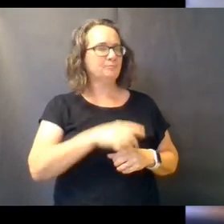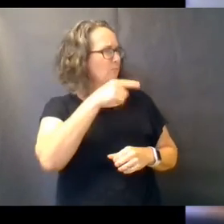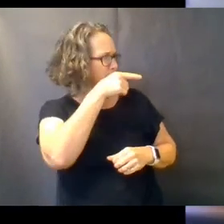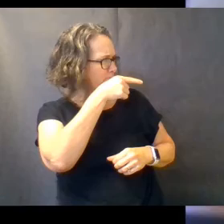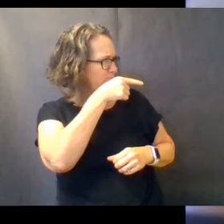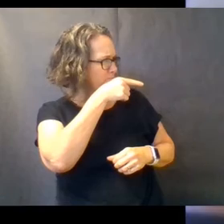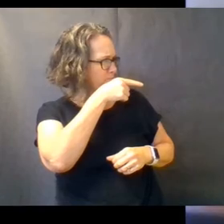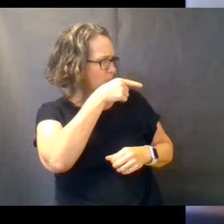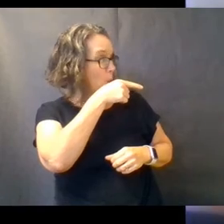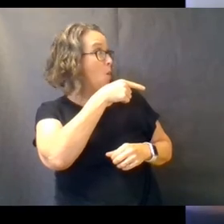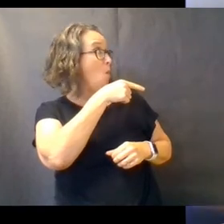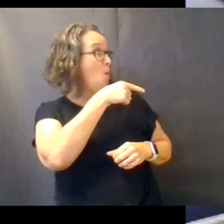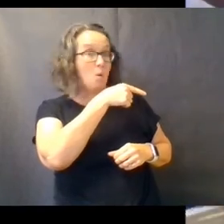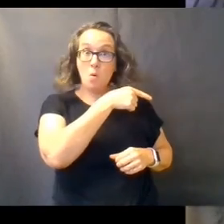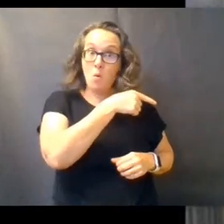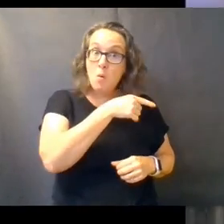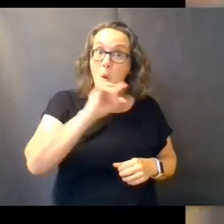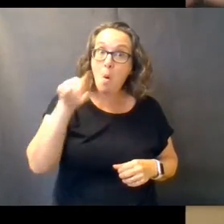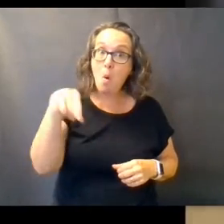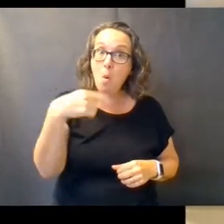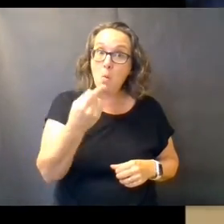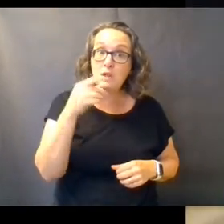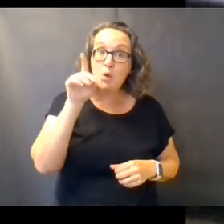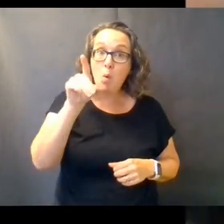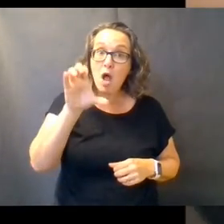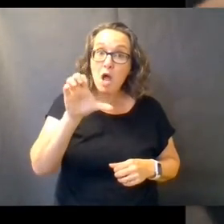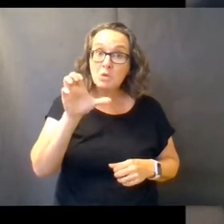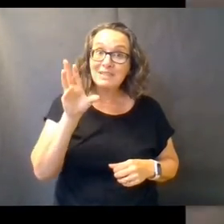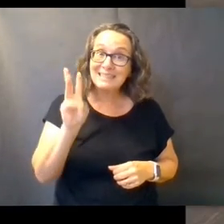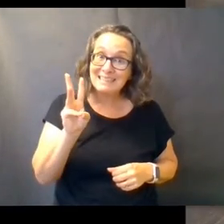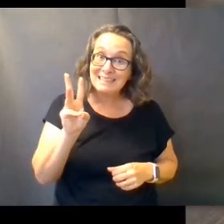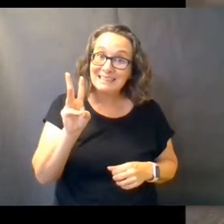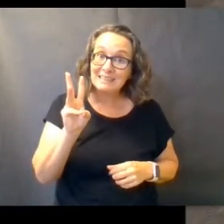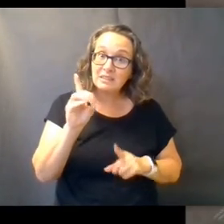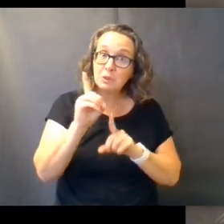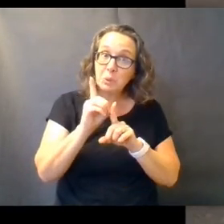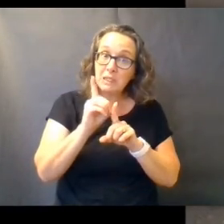It's only at 106 degrees.